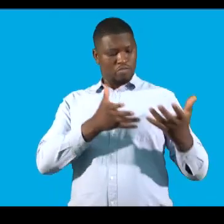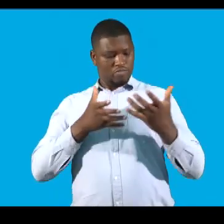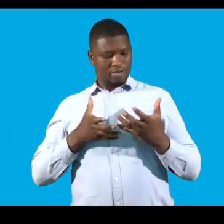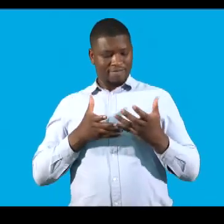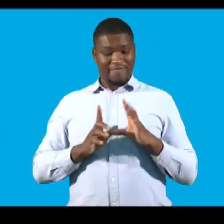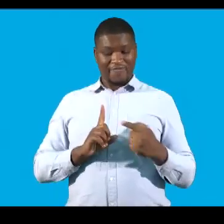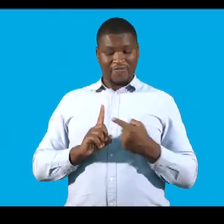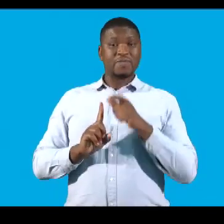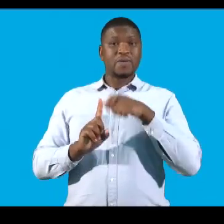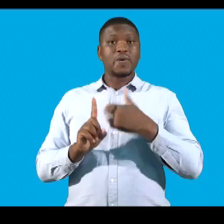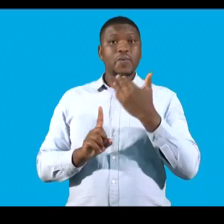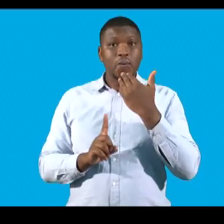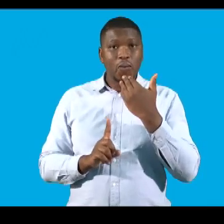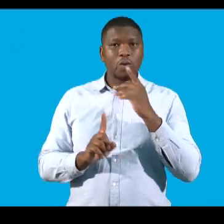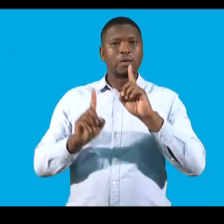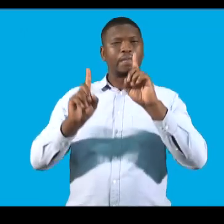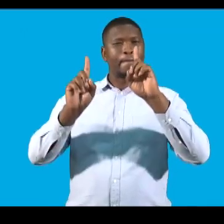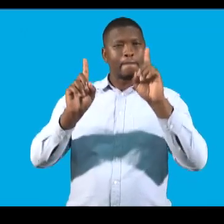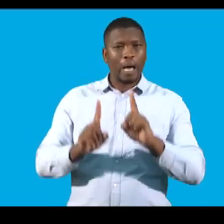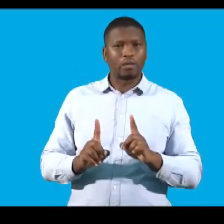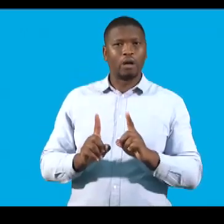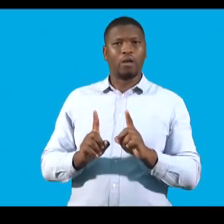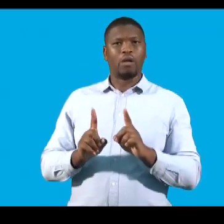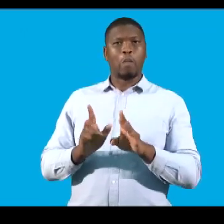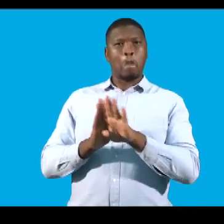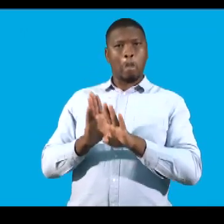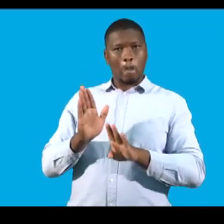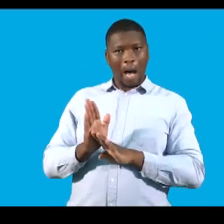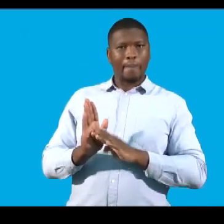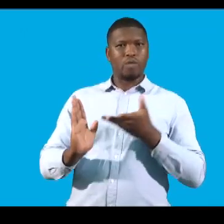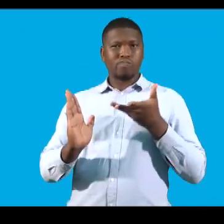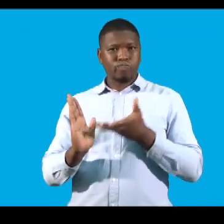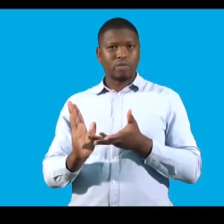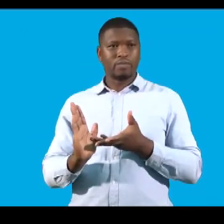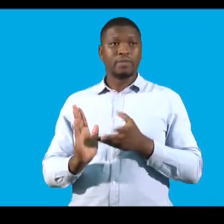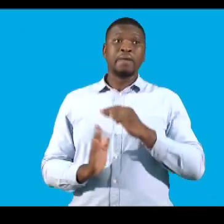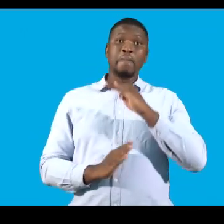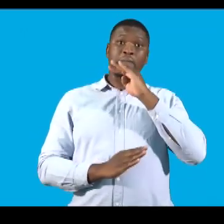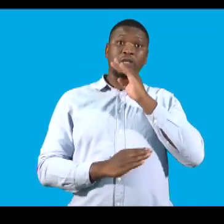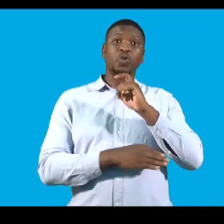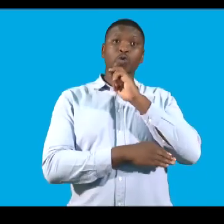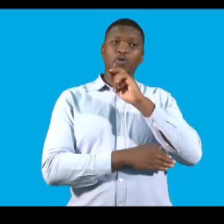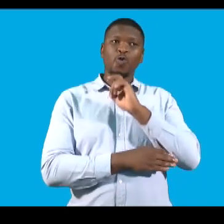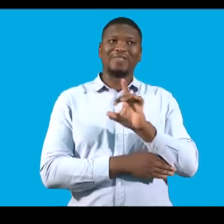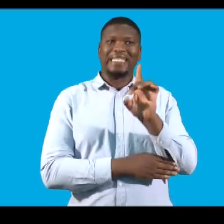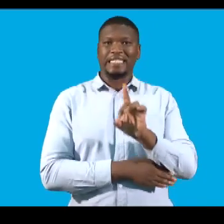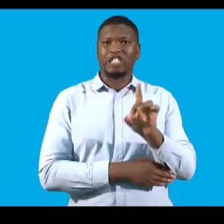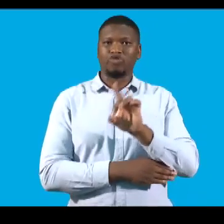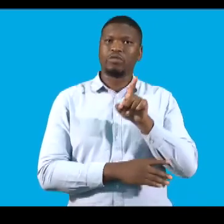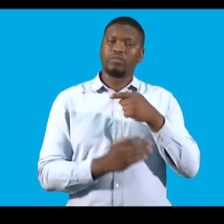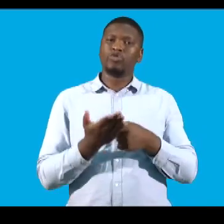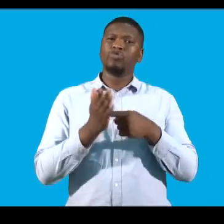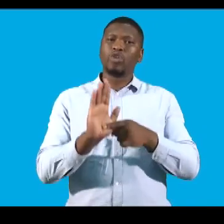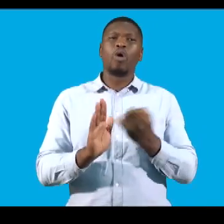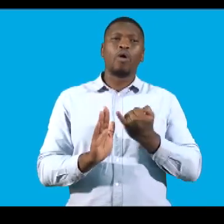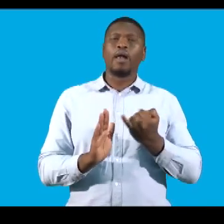is a special biblical prophet. Here we've used the diction. These images reinforce the central idea of